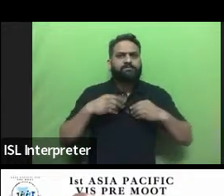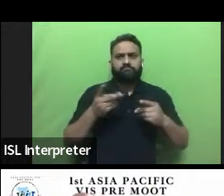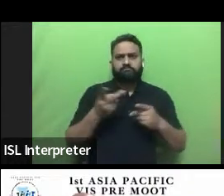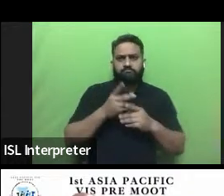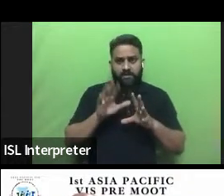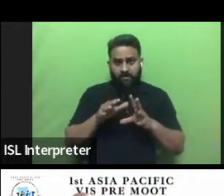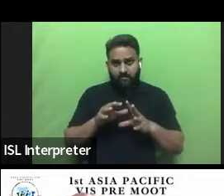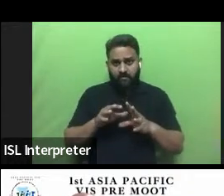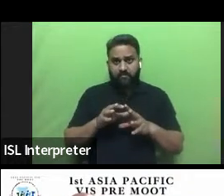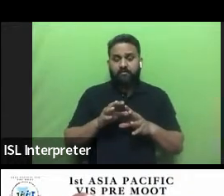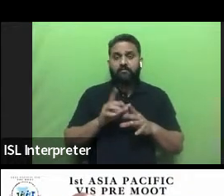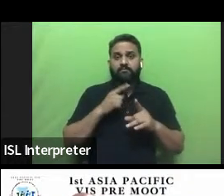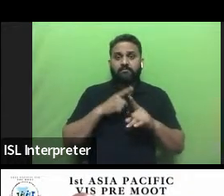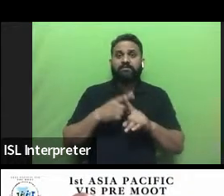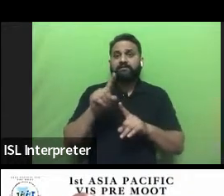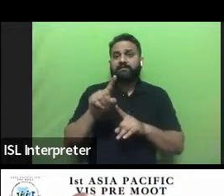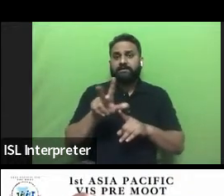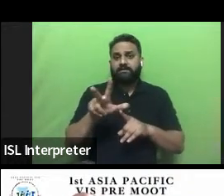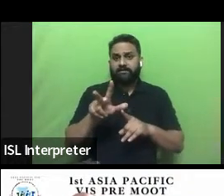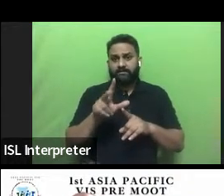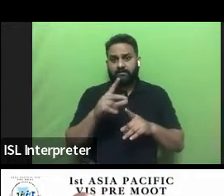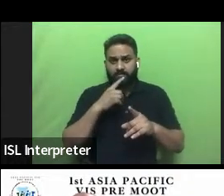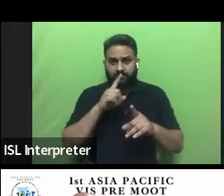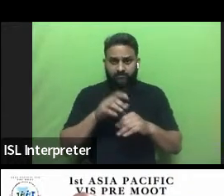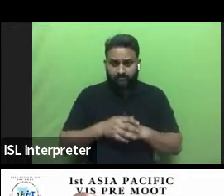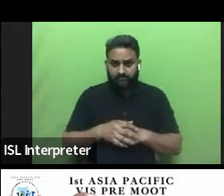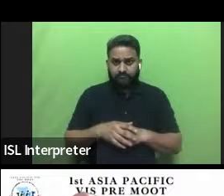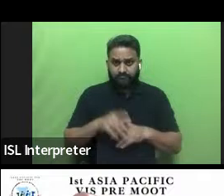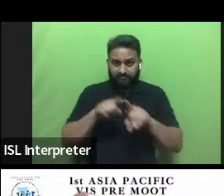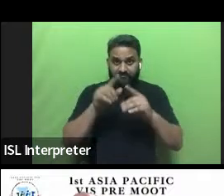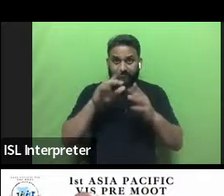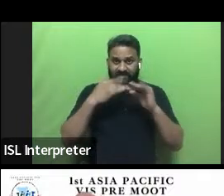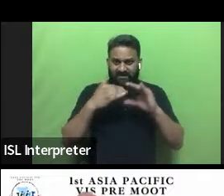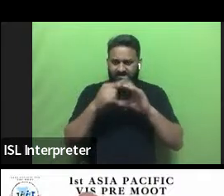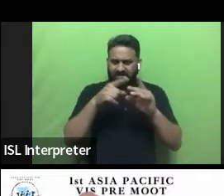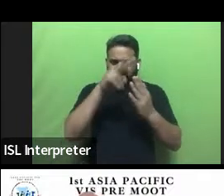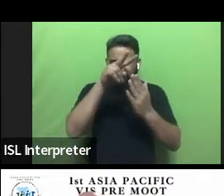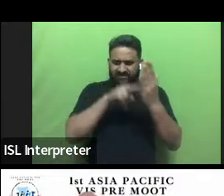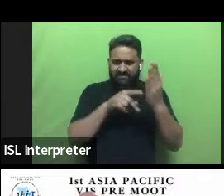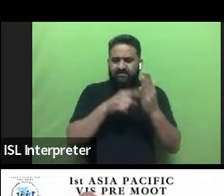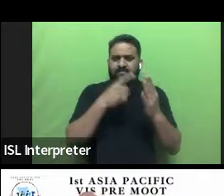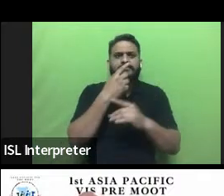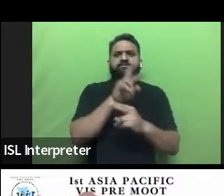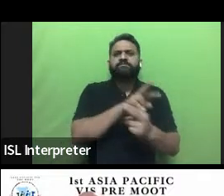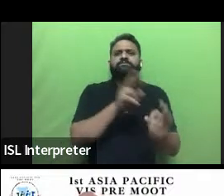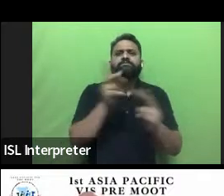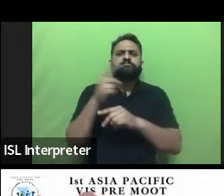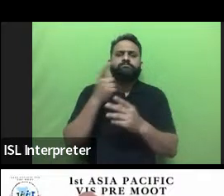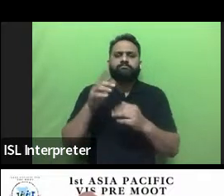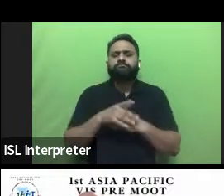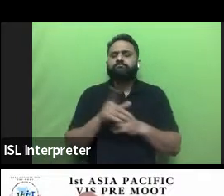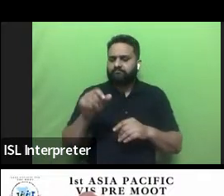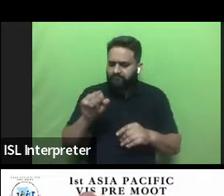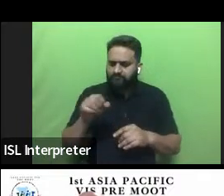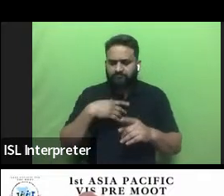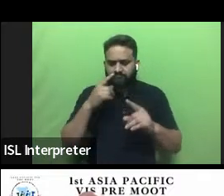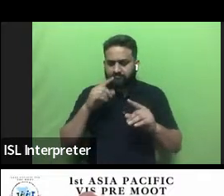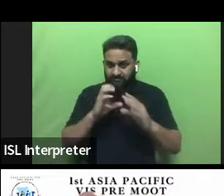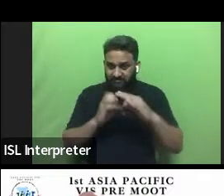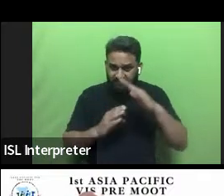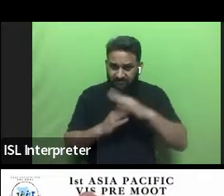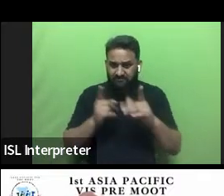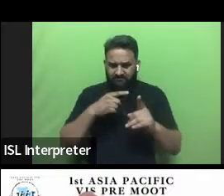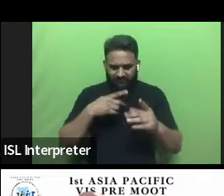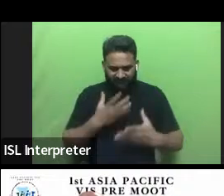Article 18.1. In the body of this email, Mr. Rain clearly states, I've inserted the terms of your offer into the contract, which we